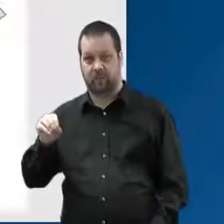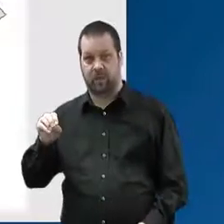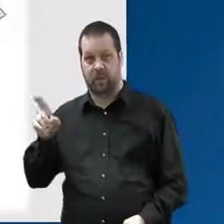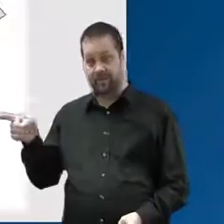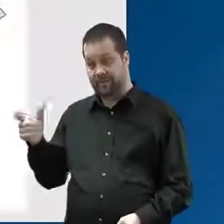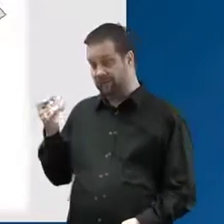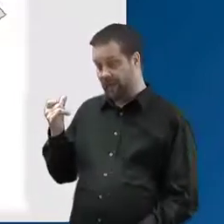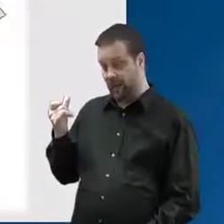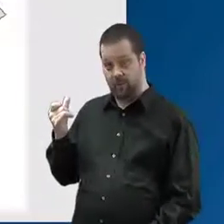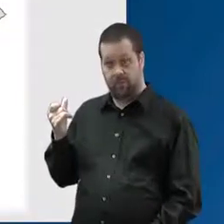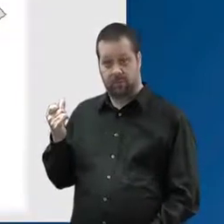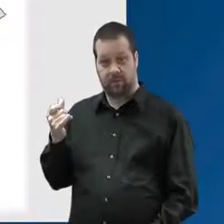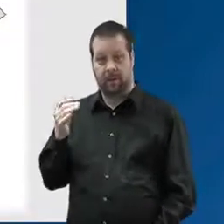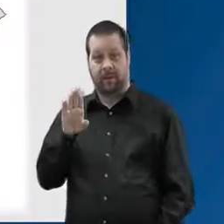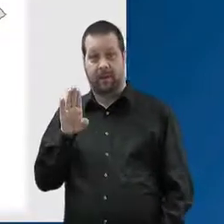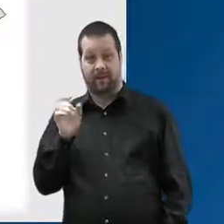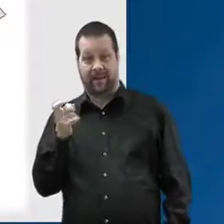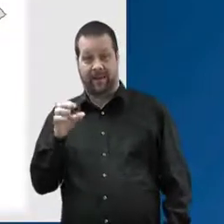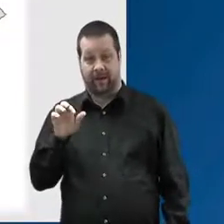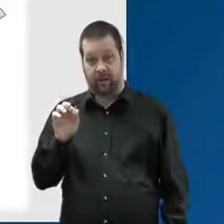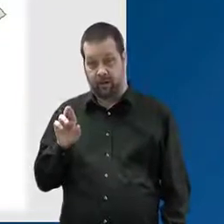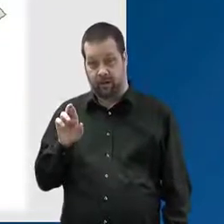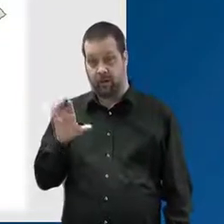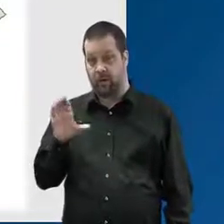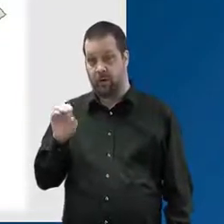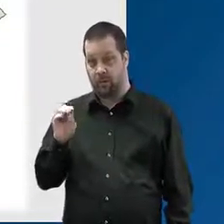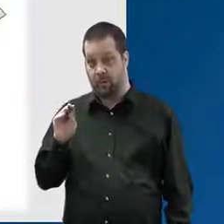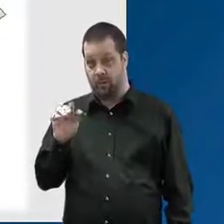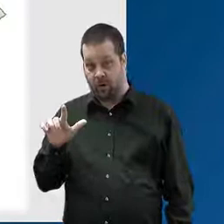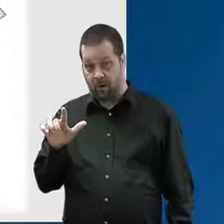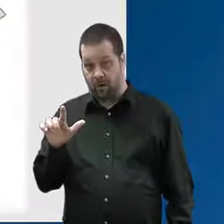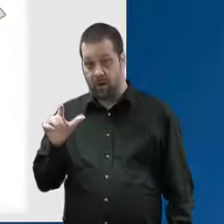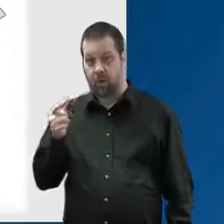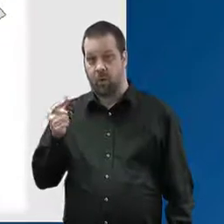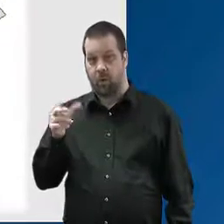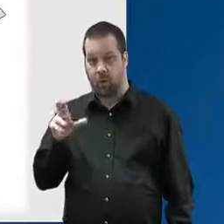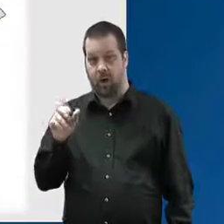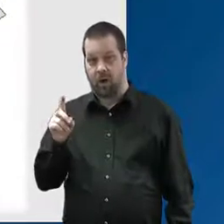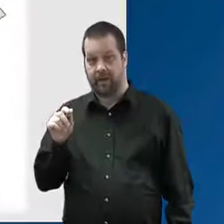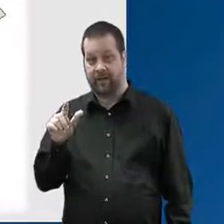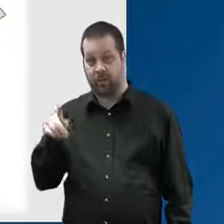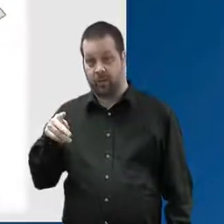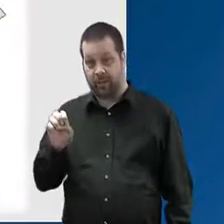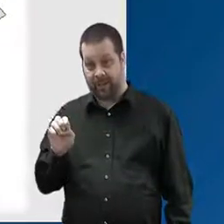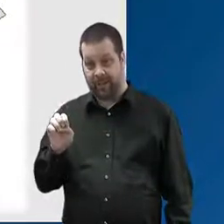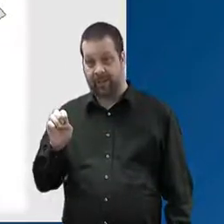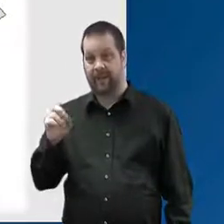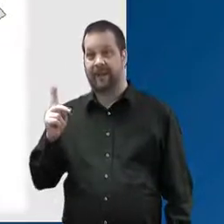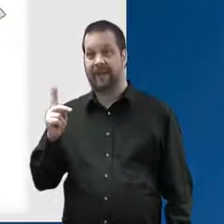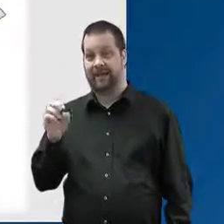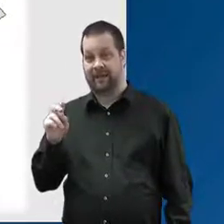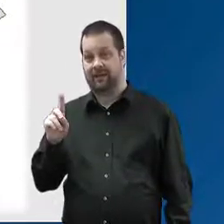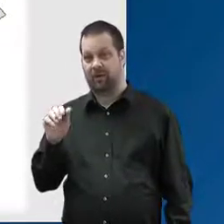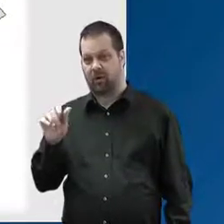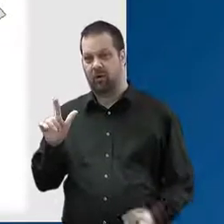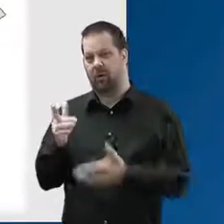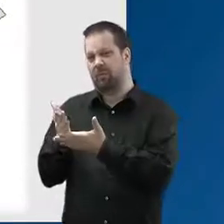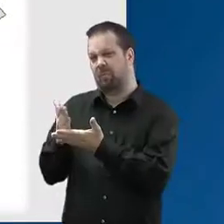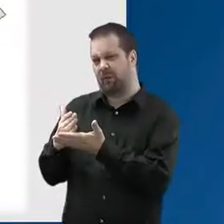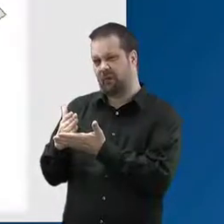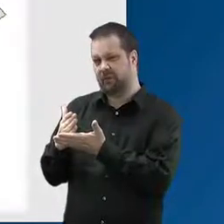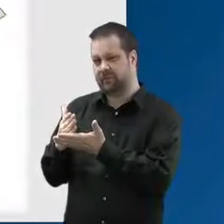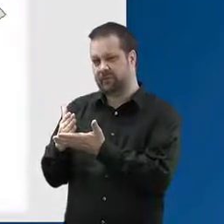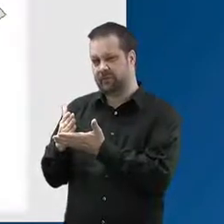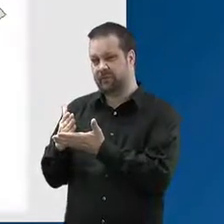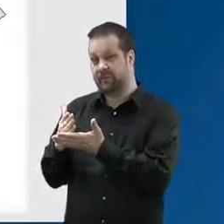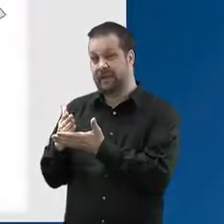portion of Kendall. This presentation and projects included in the 2021 through 2024 Rural TIP